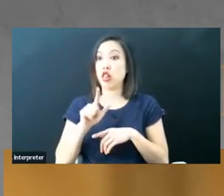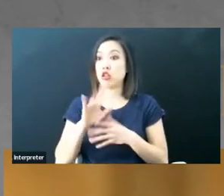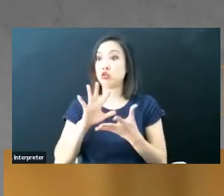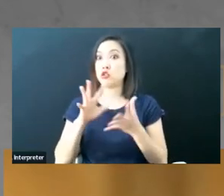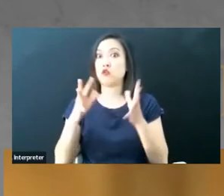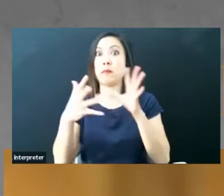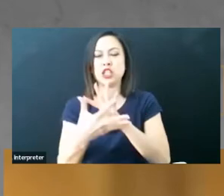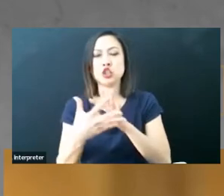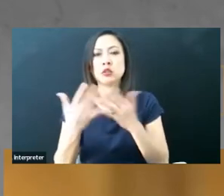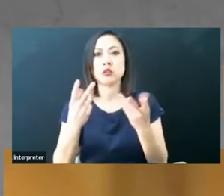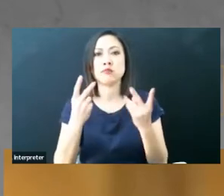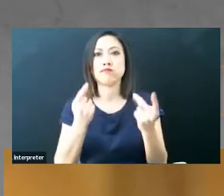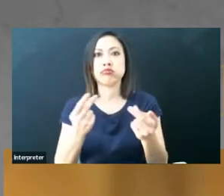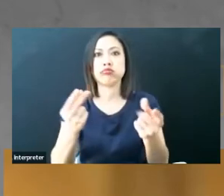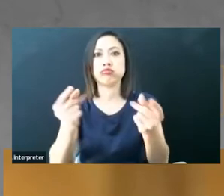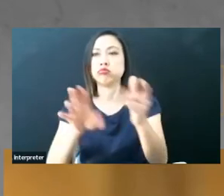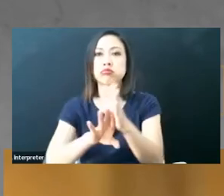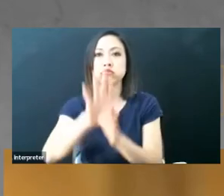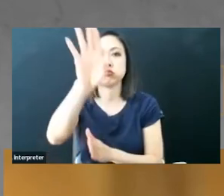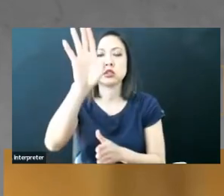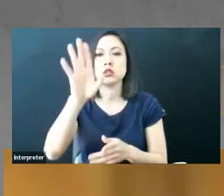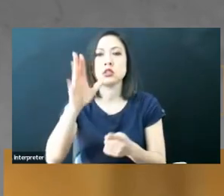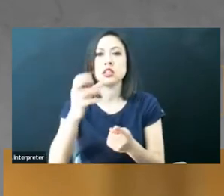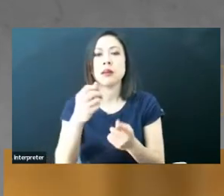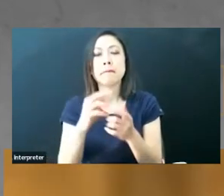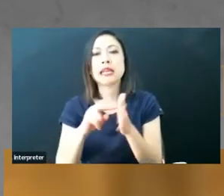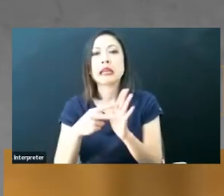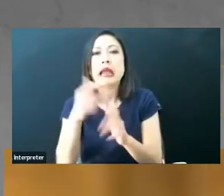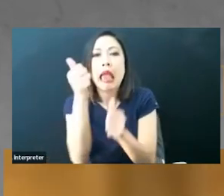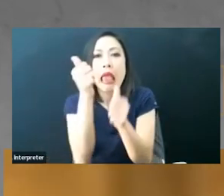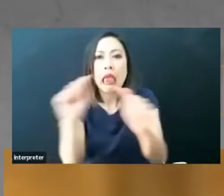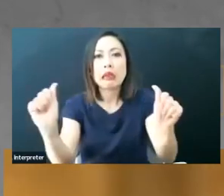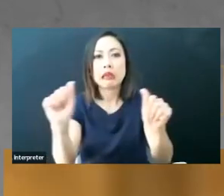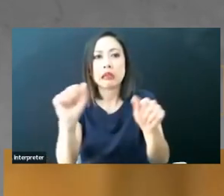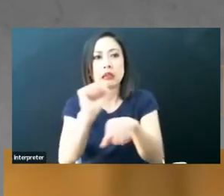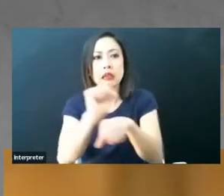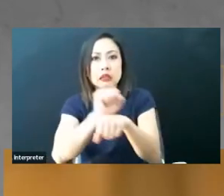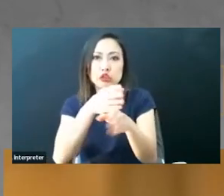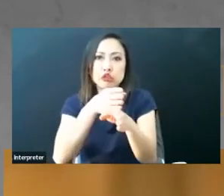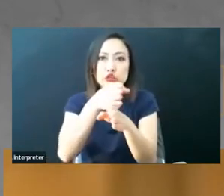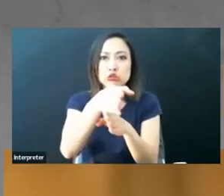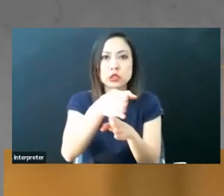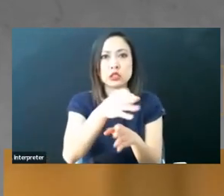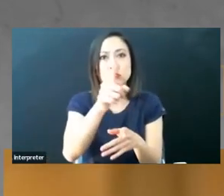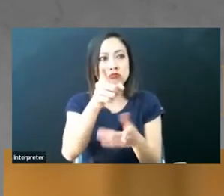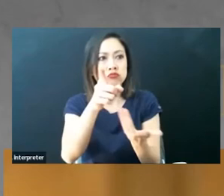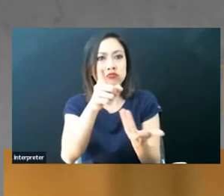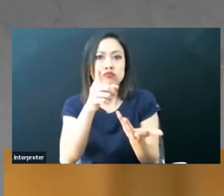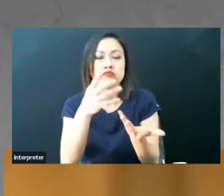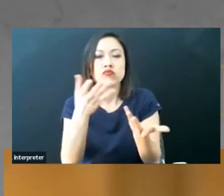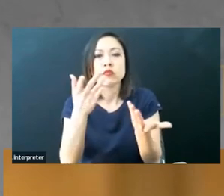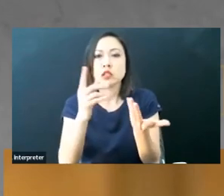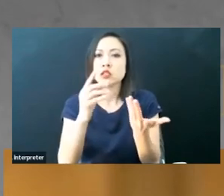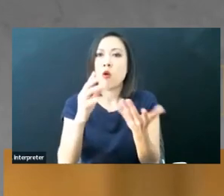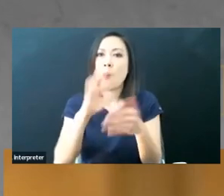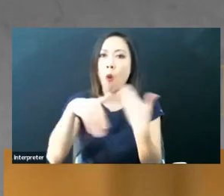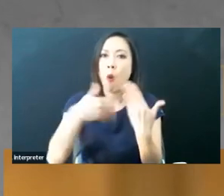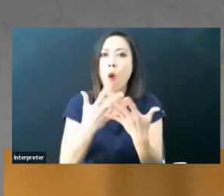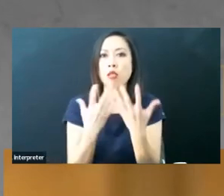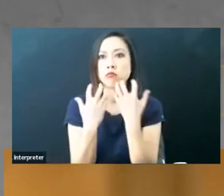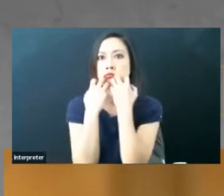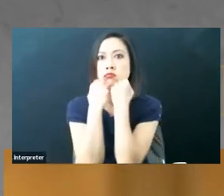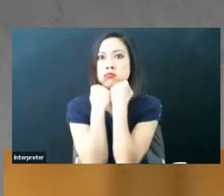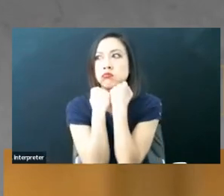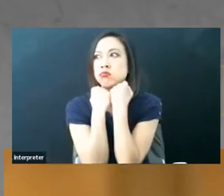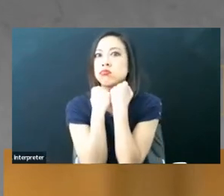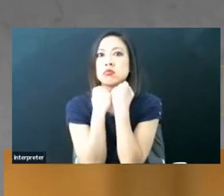you're in, you should be embracing technology, whether it's, again, about revenues, efficiencies, the ability to deliver. So we're